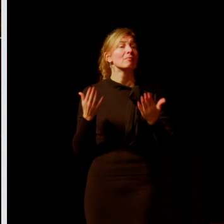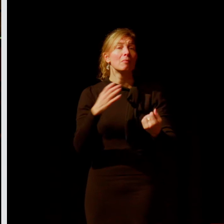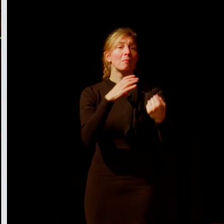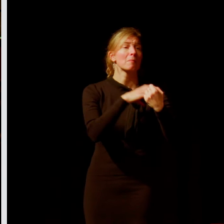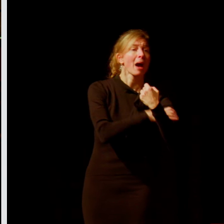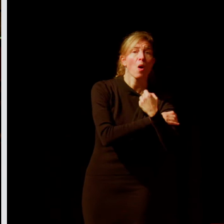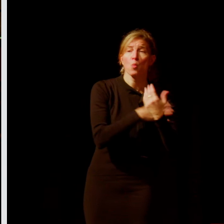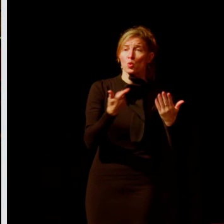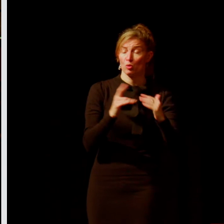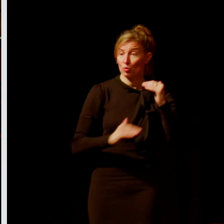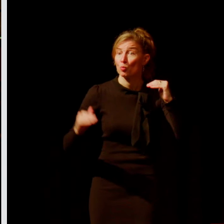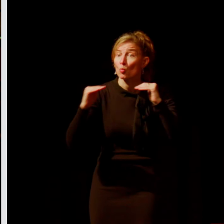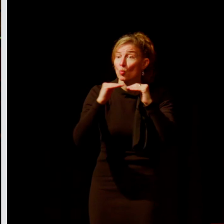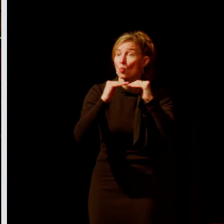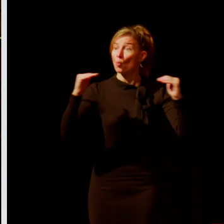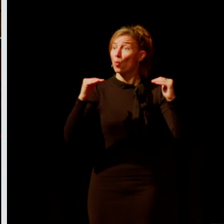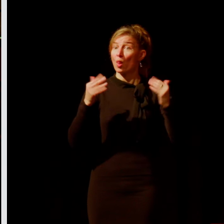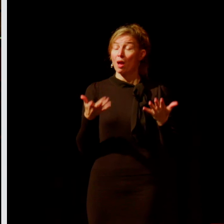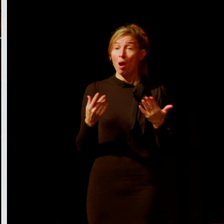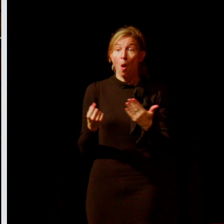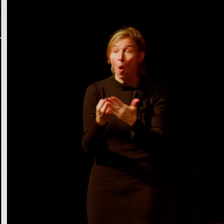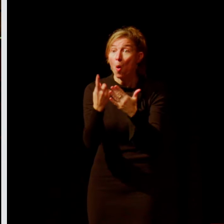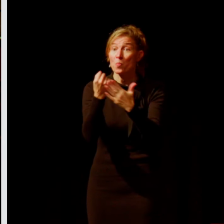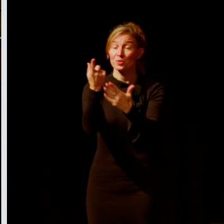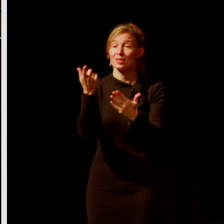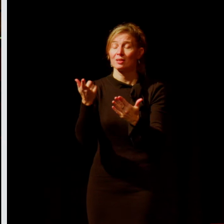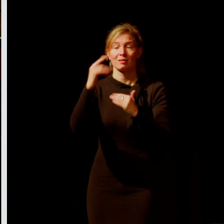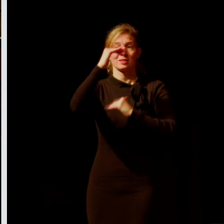power, equality, and opportunity.